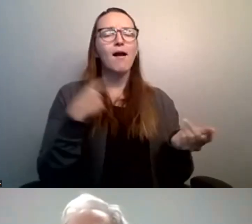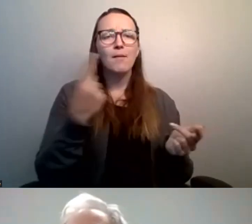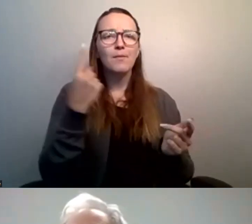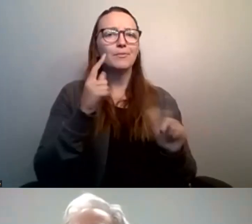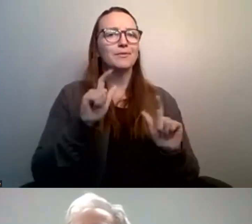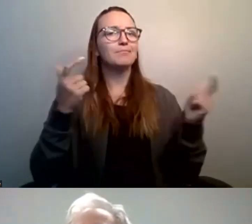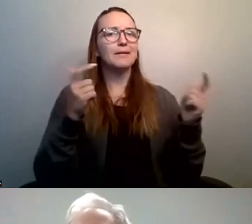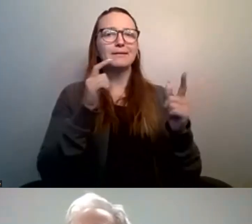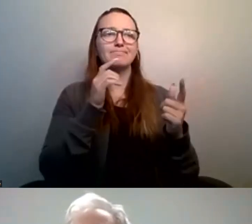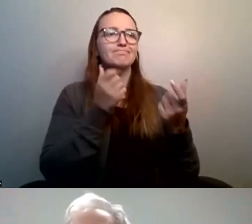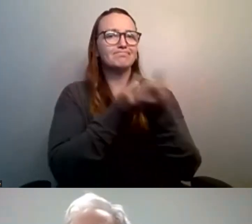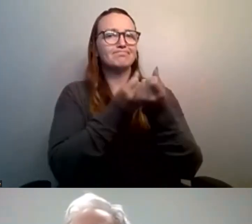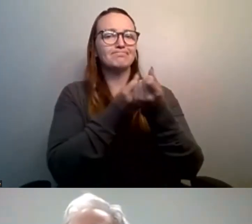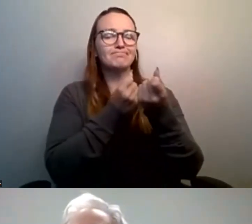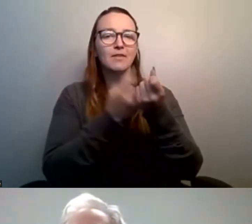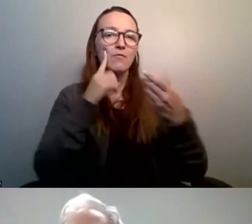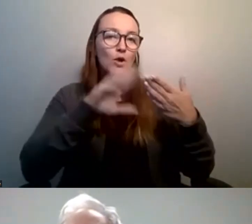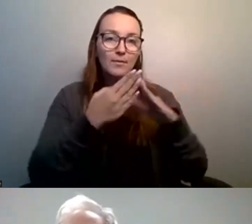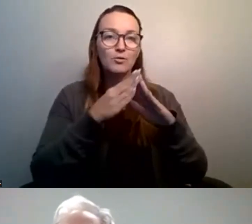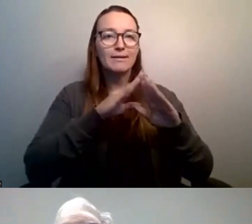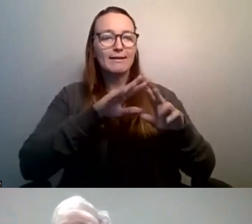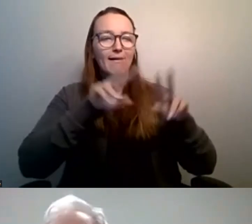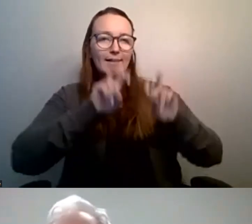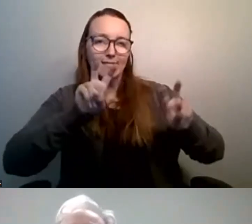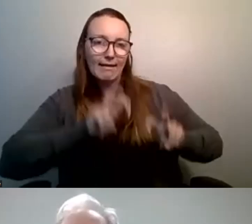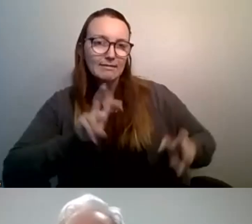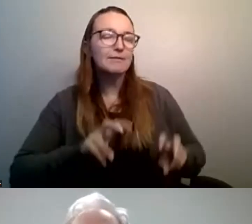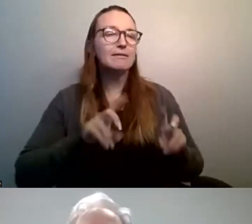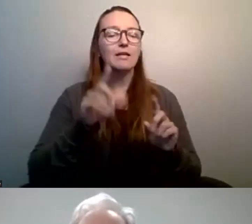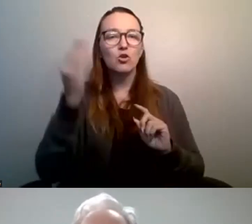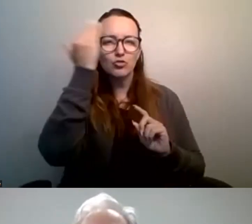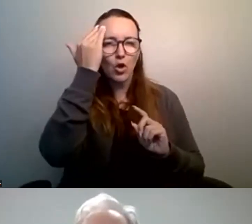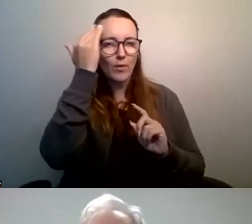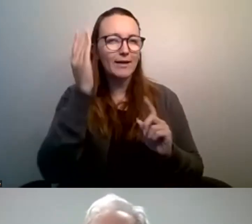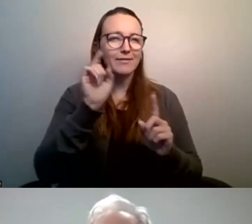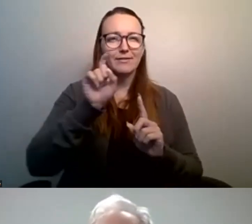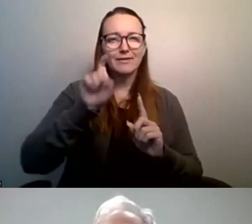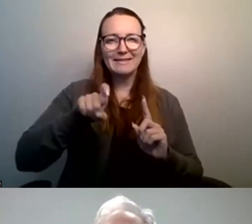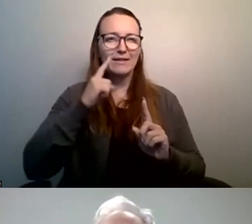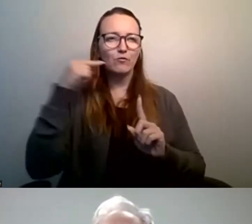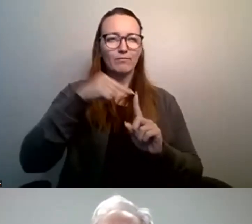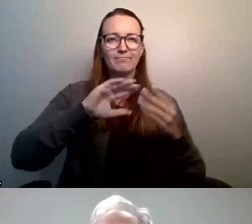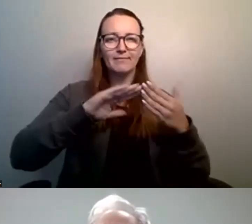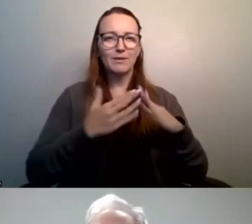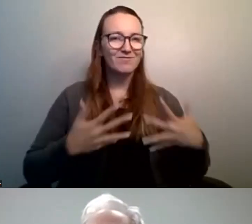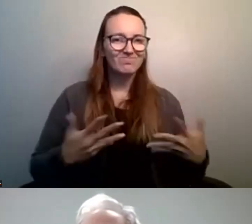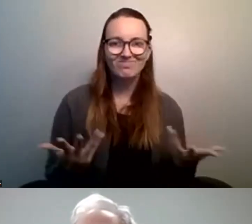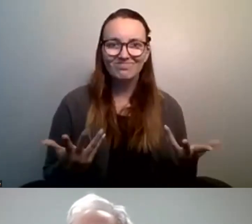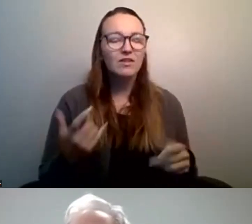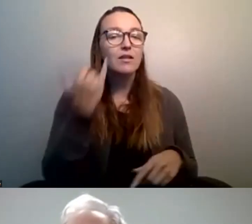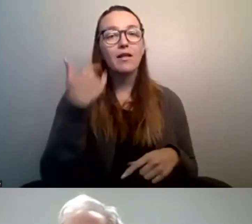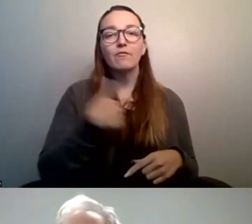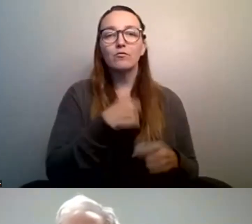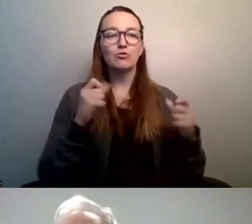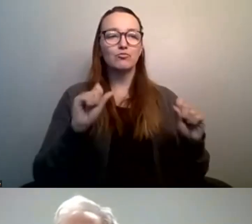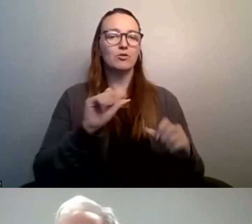community assessments and hearing where the need is in the community. So for example, if we were to try to form a